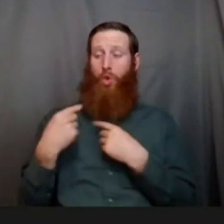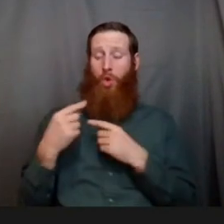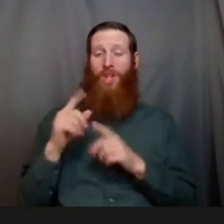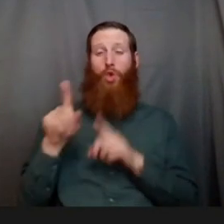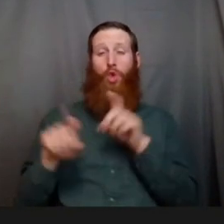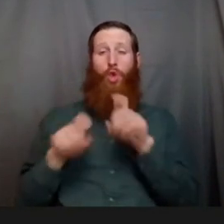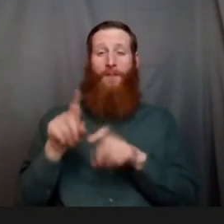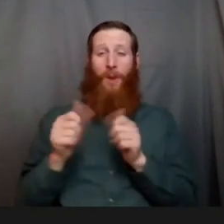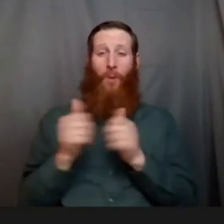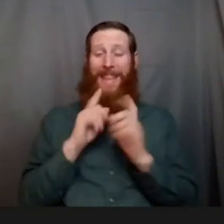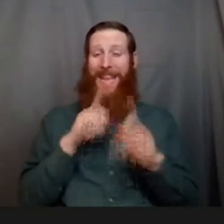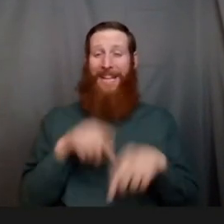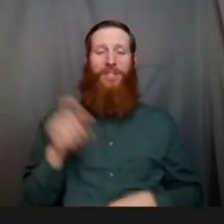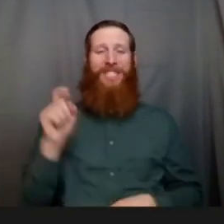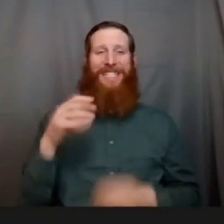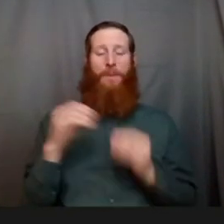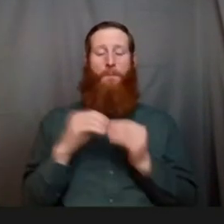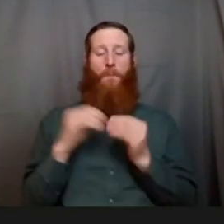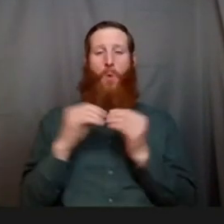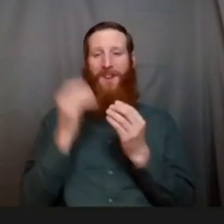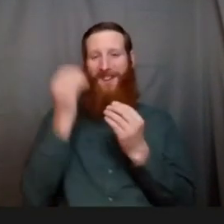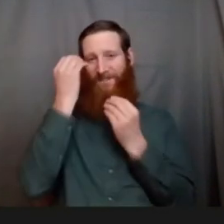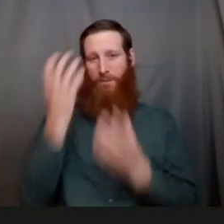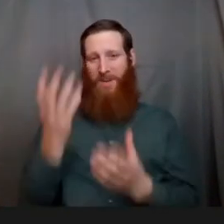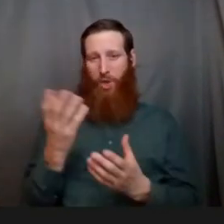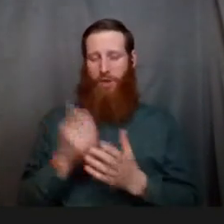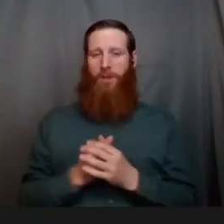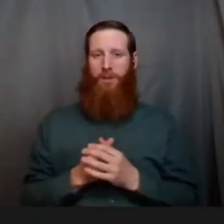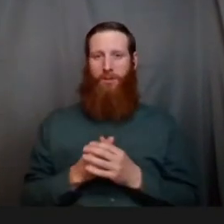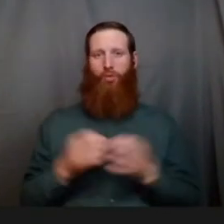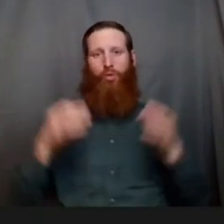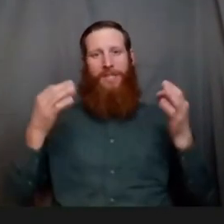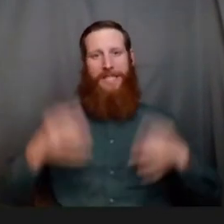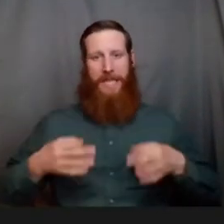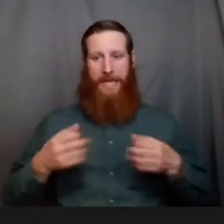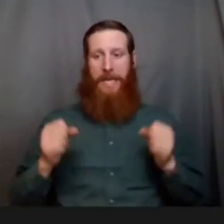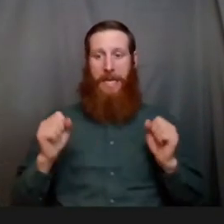they need more information to decide,